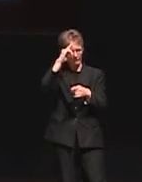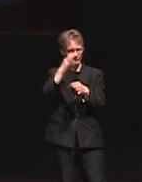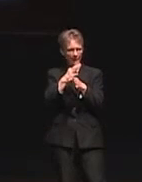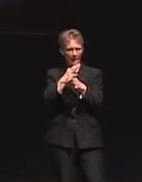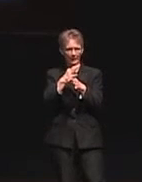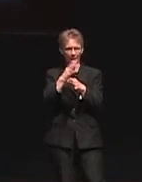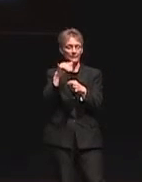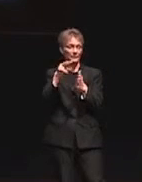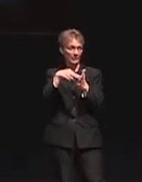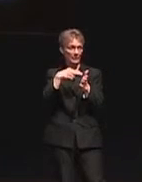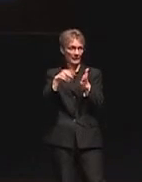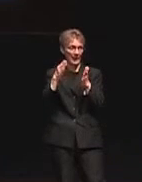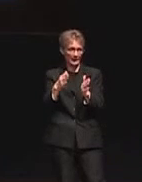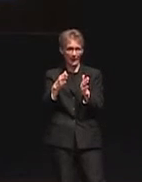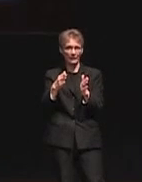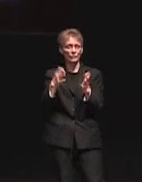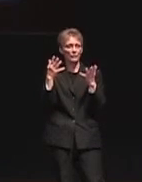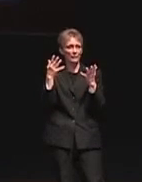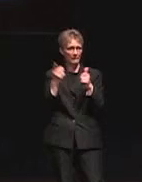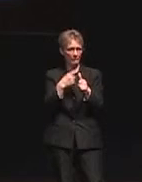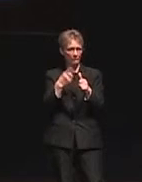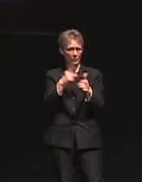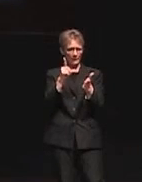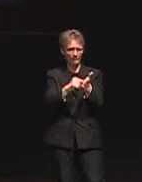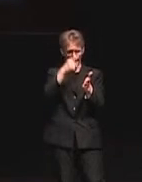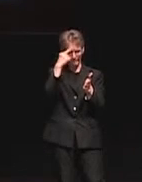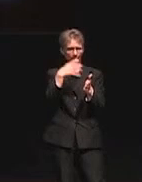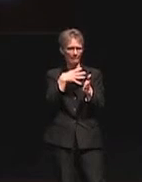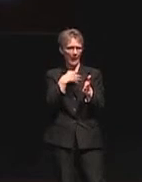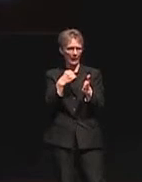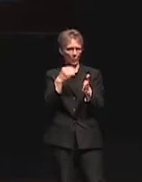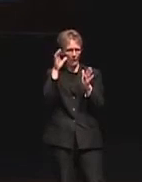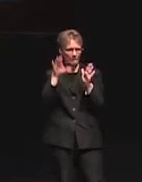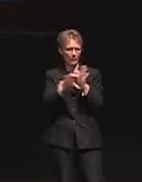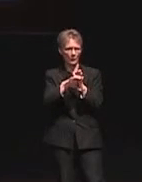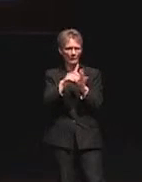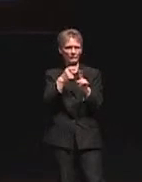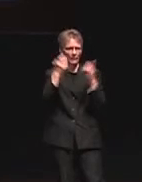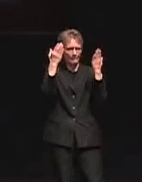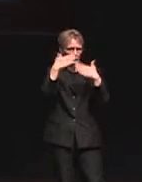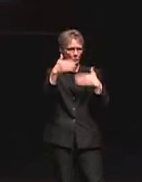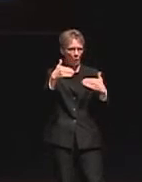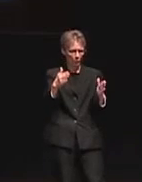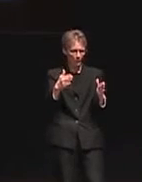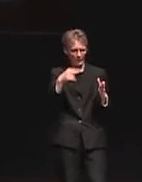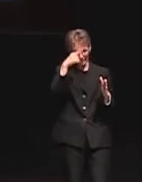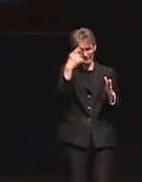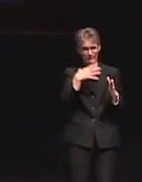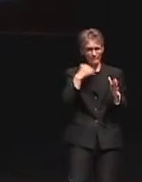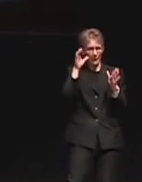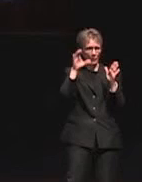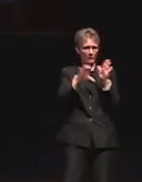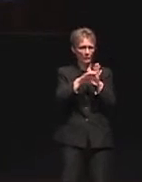of the dancer, I printed as a black and white photograph in the darkroom. I took that black and white photograph and I made something called